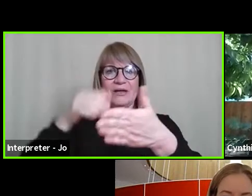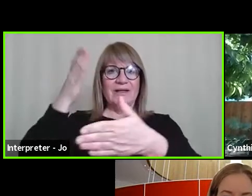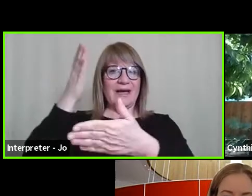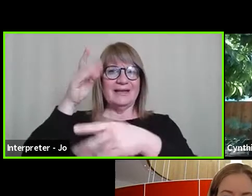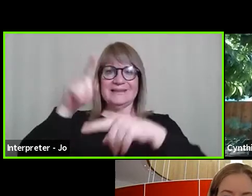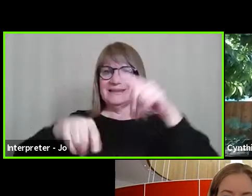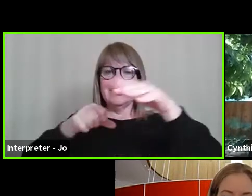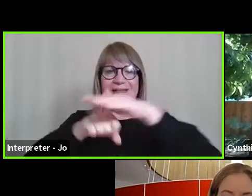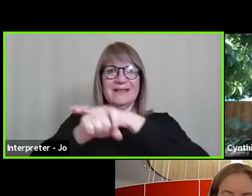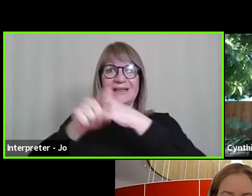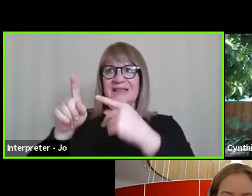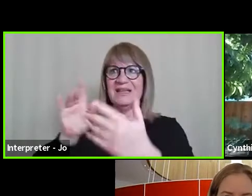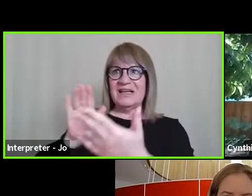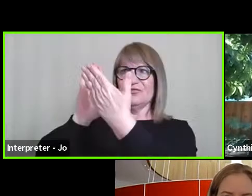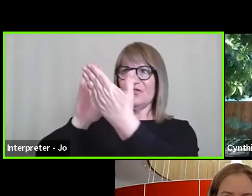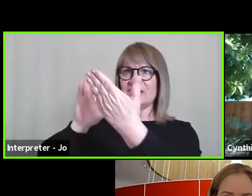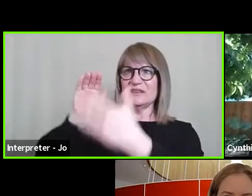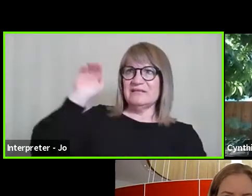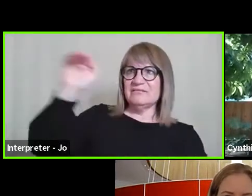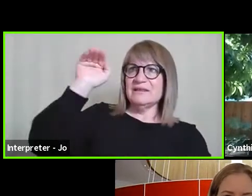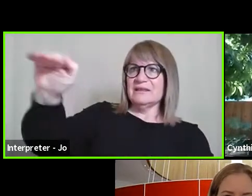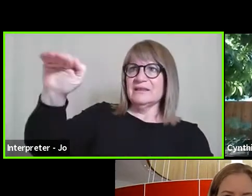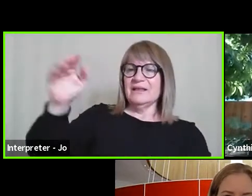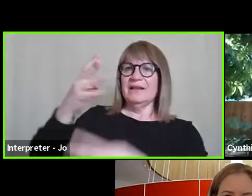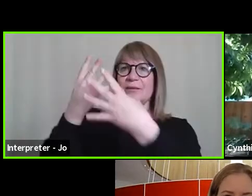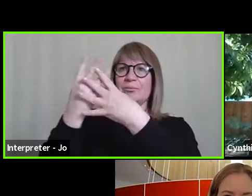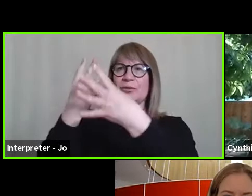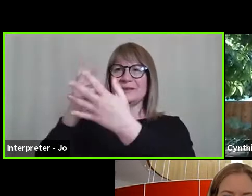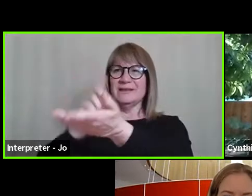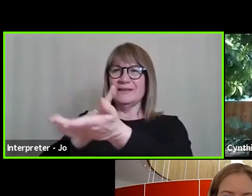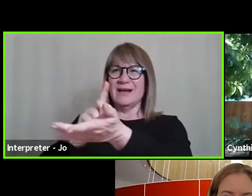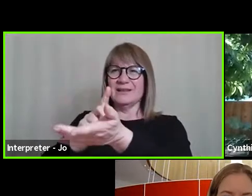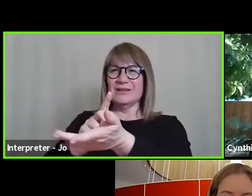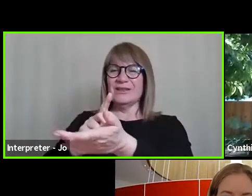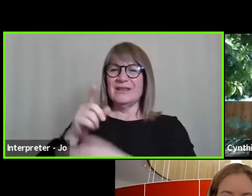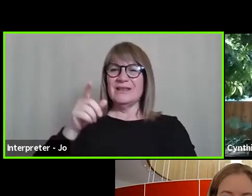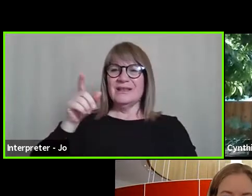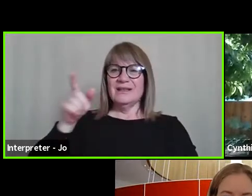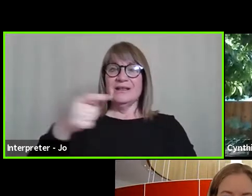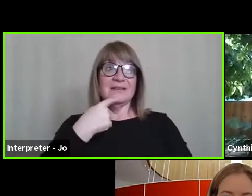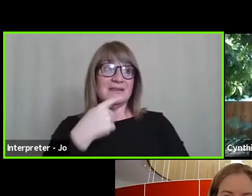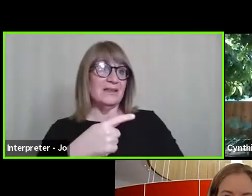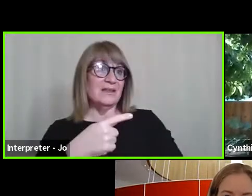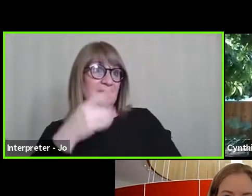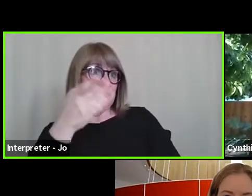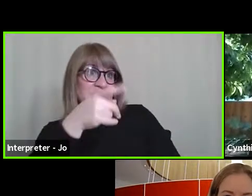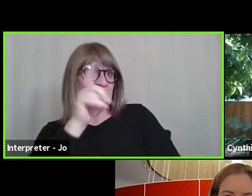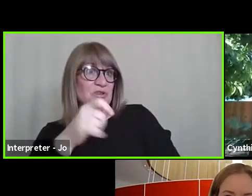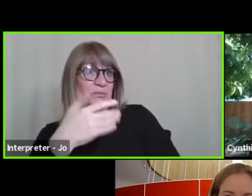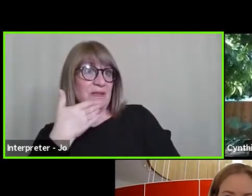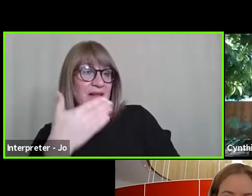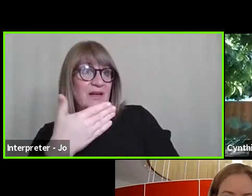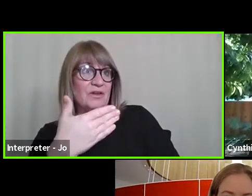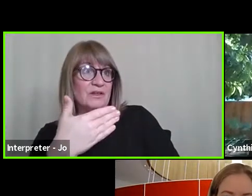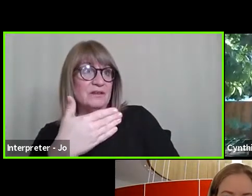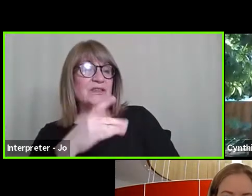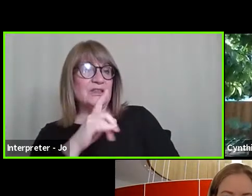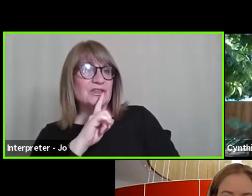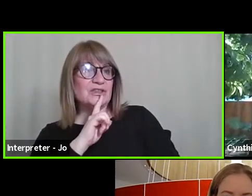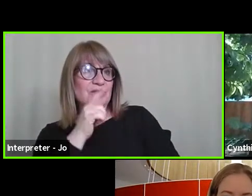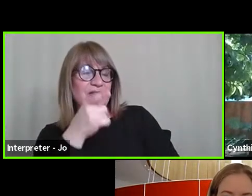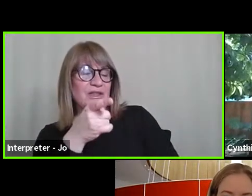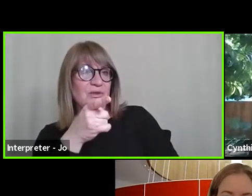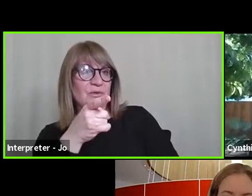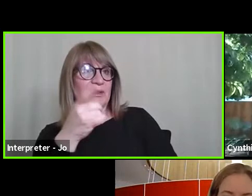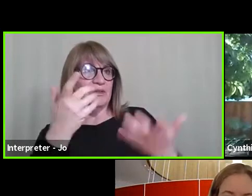prison doctor who was in charge of his care and that doctor's response was well you should have been thankful i mean surely you of all people wouldn't have wanted